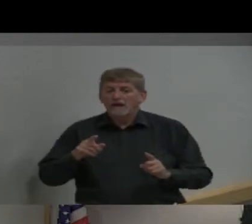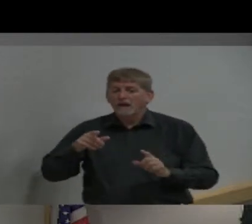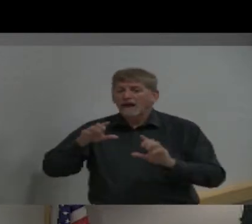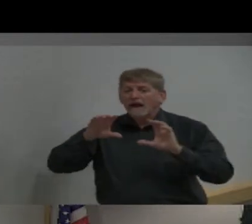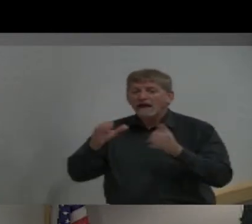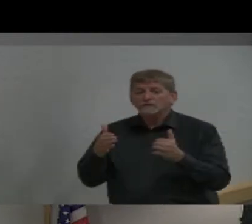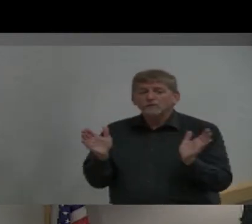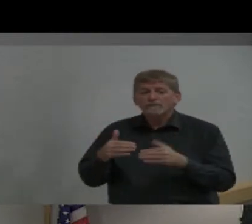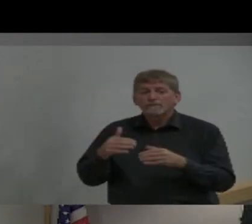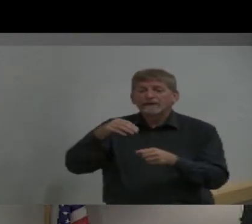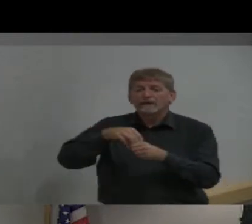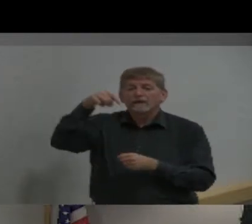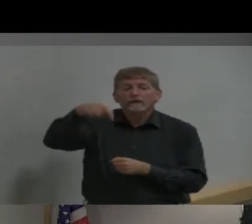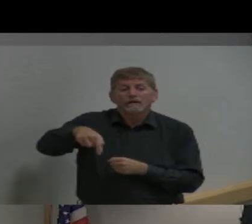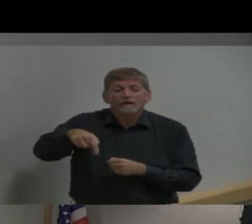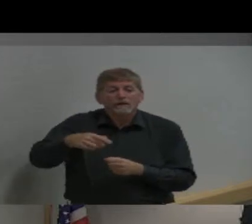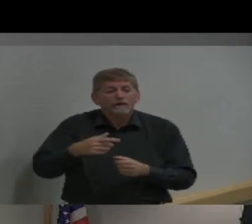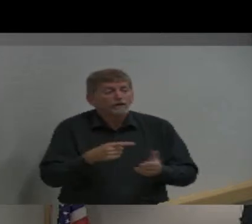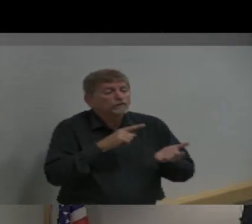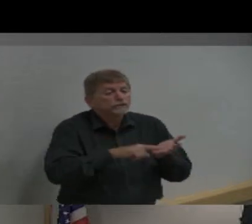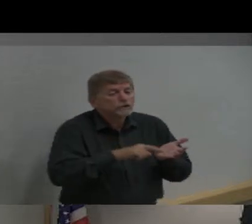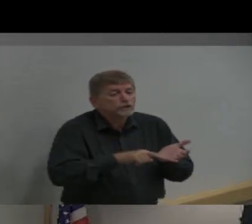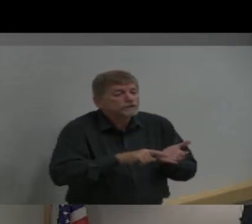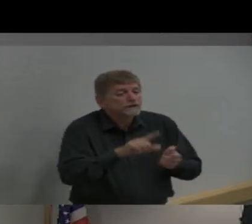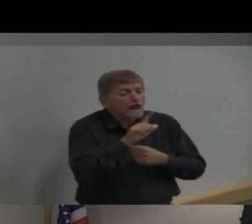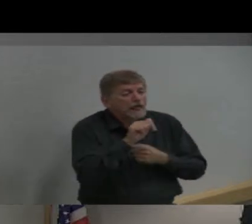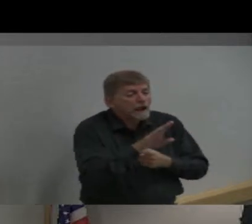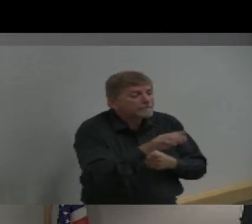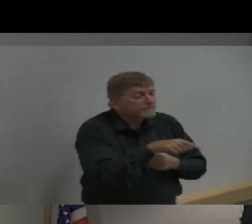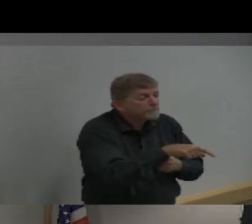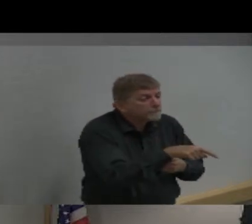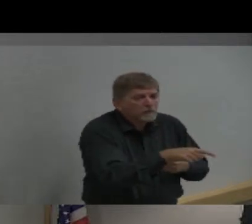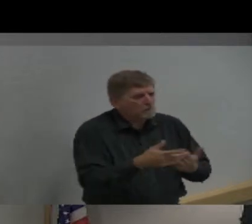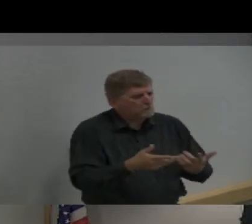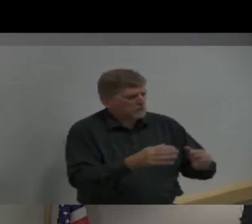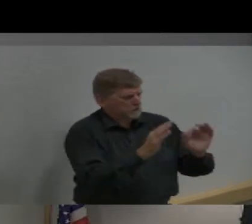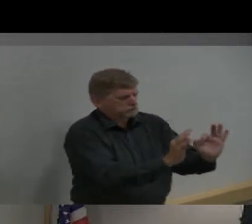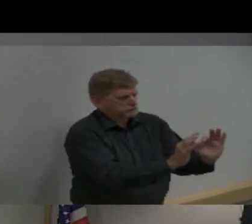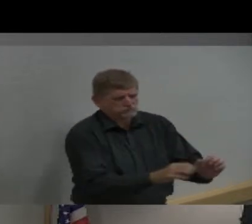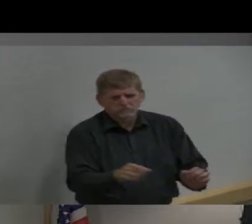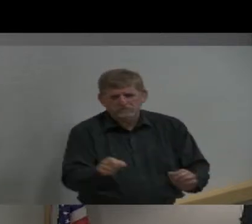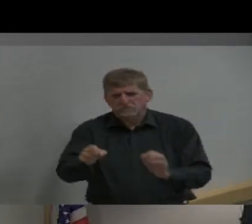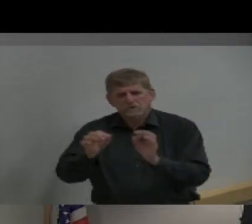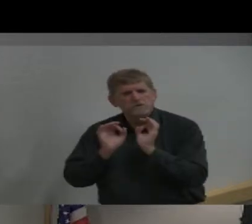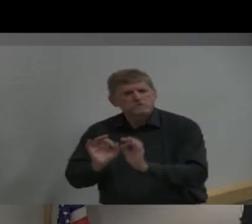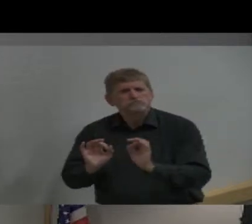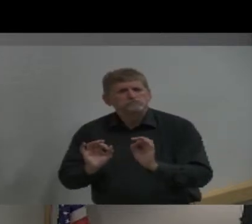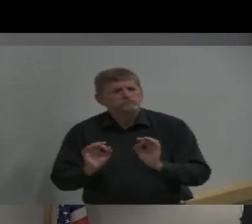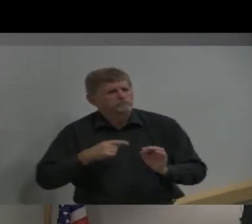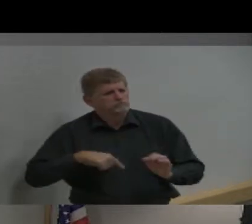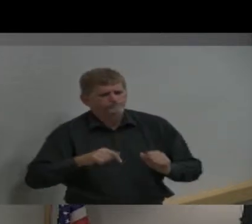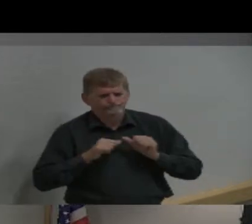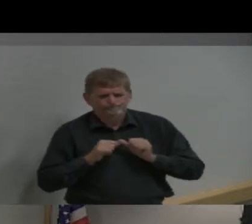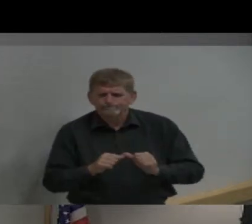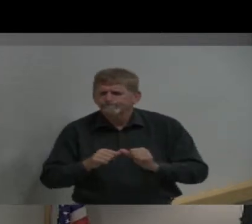in the research labs, which is great. We continue to look for that aggressively every single day in our data. And we don't have